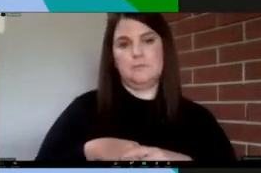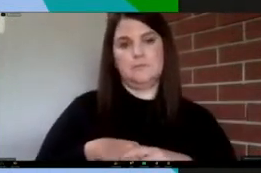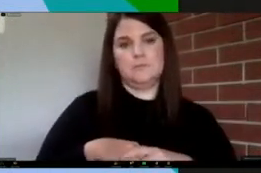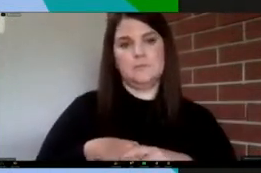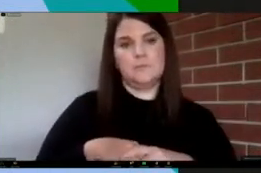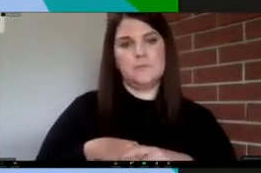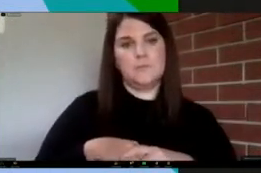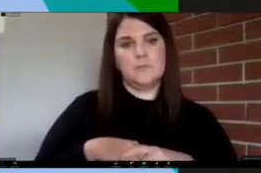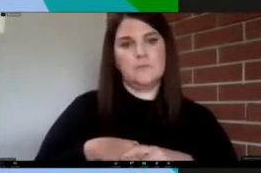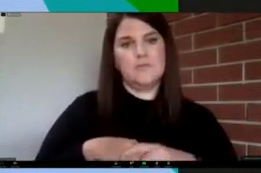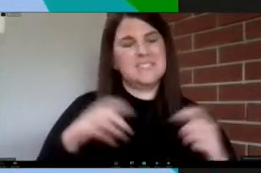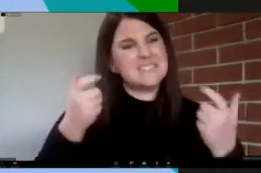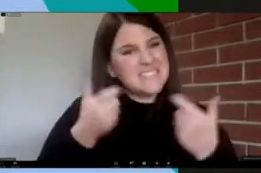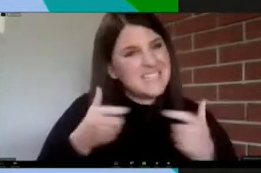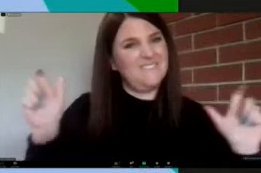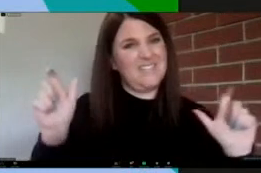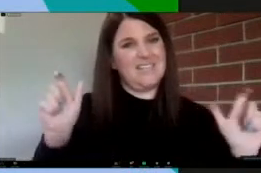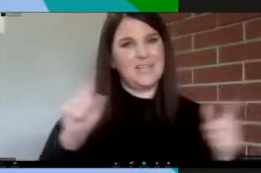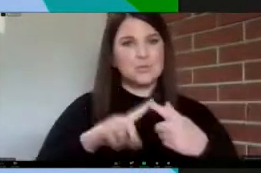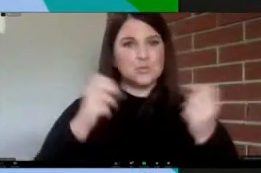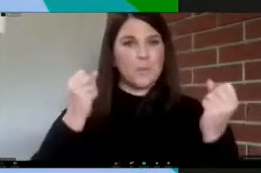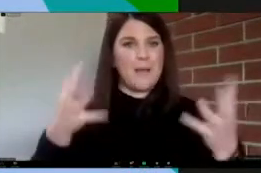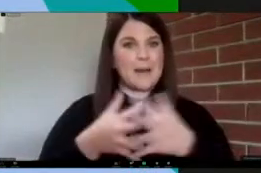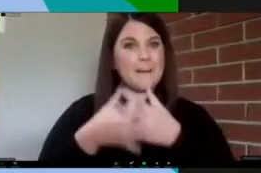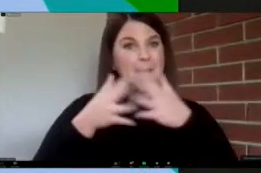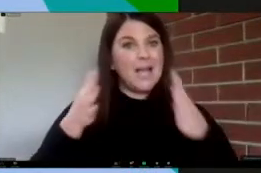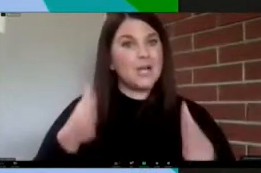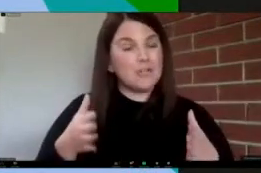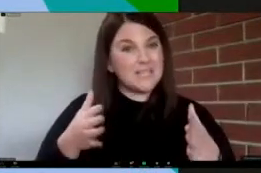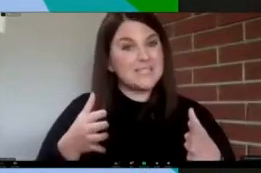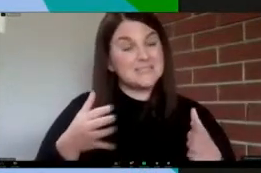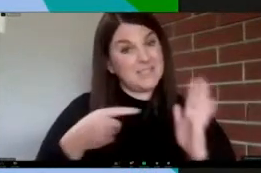been so significant to many Americans and presented